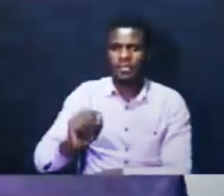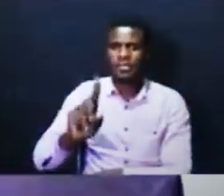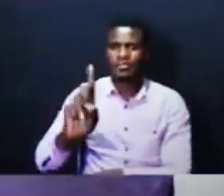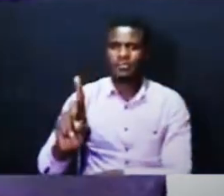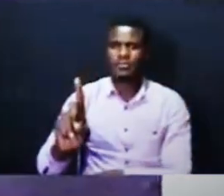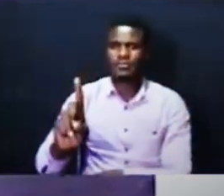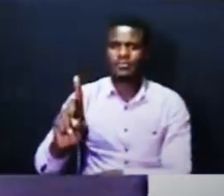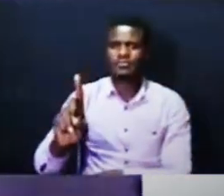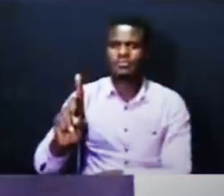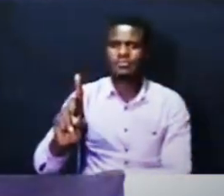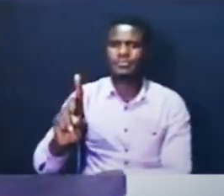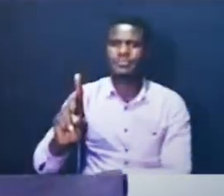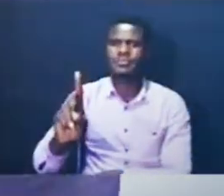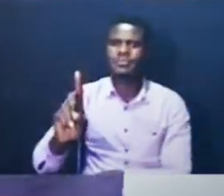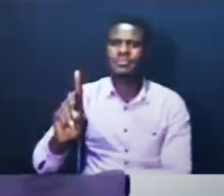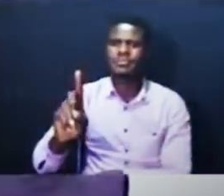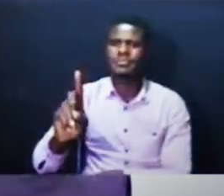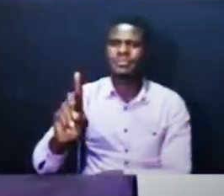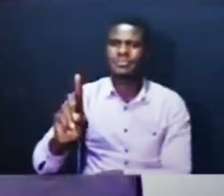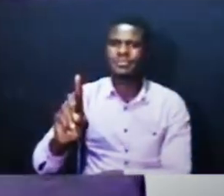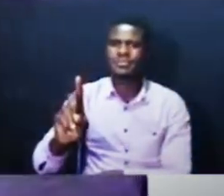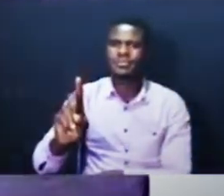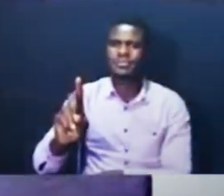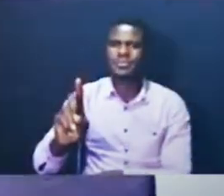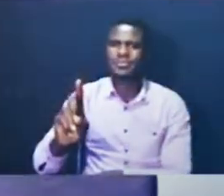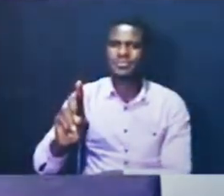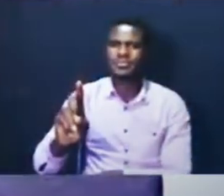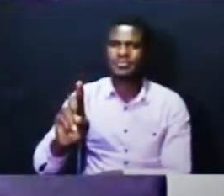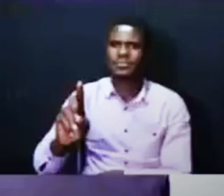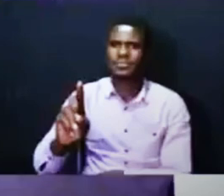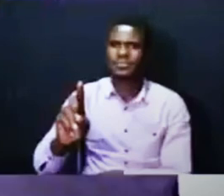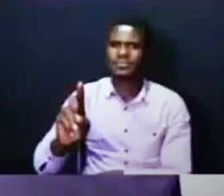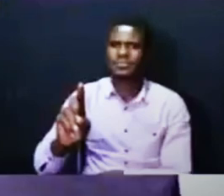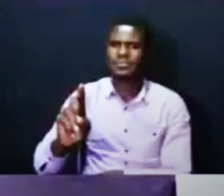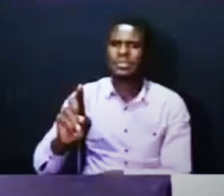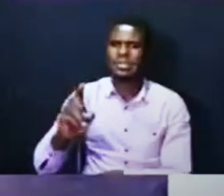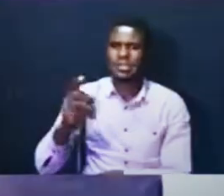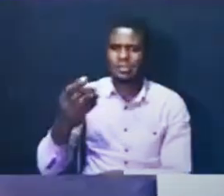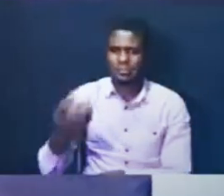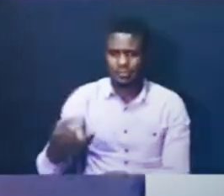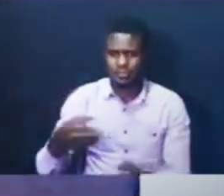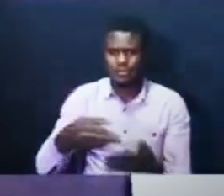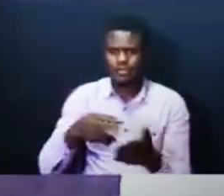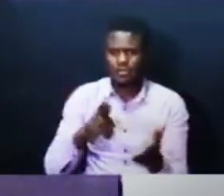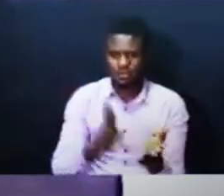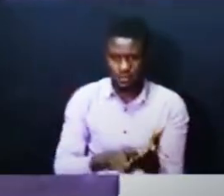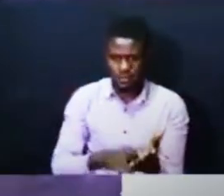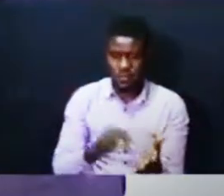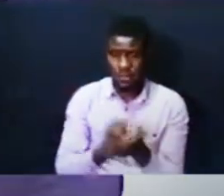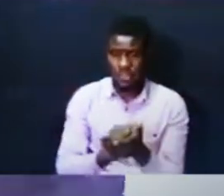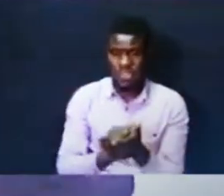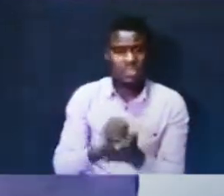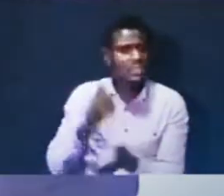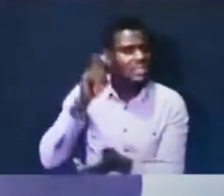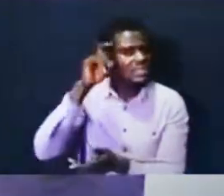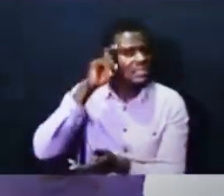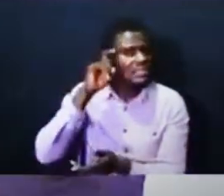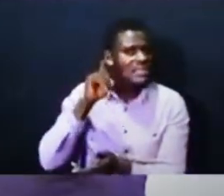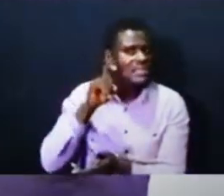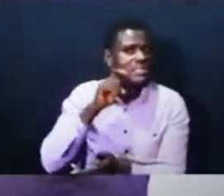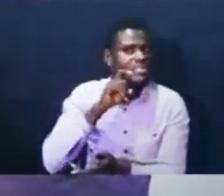1 Corinthians 5 from verse 1. It is actually reported that there is sexual immorality among